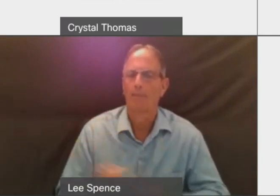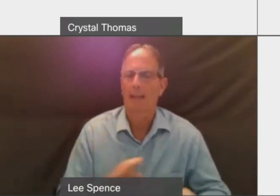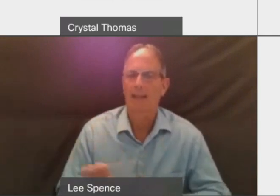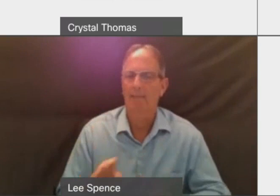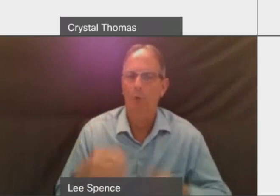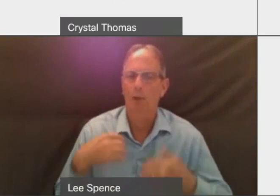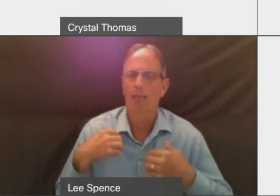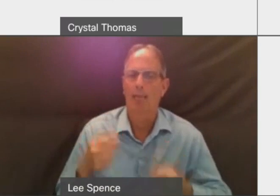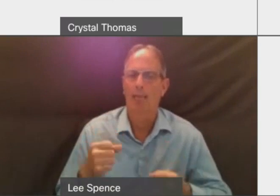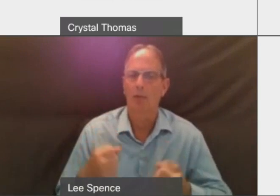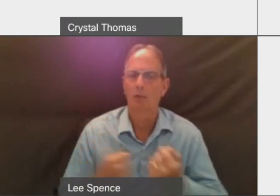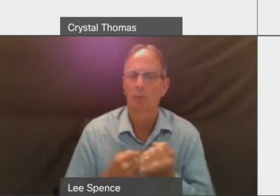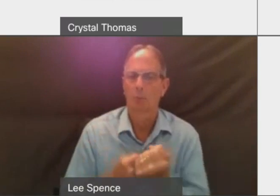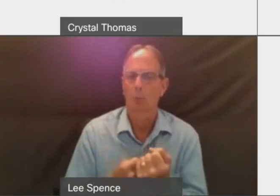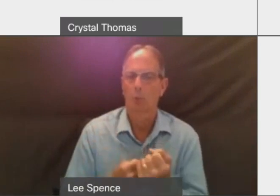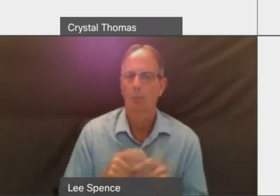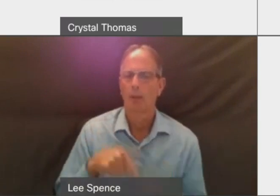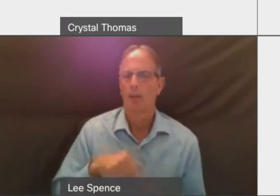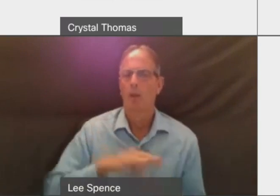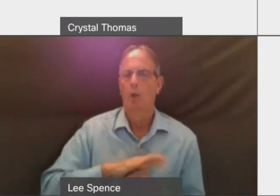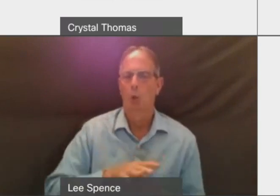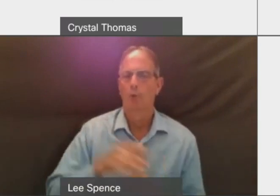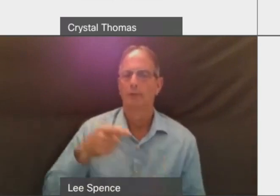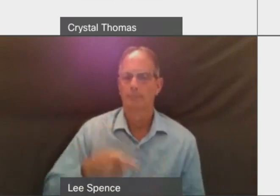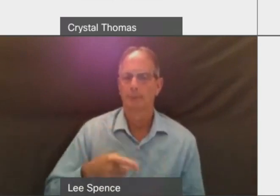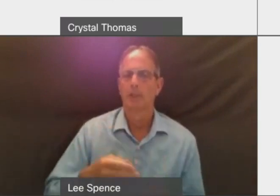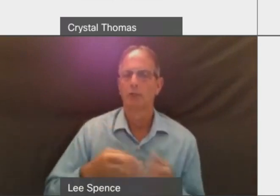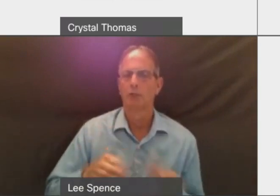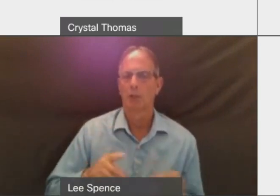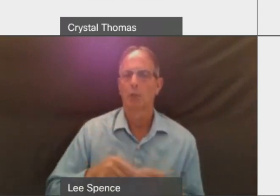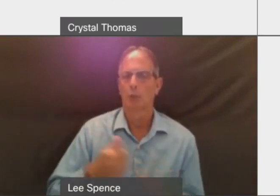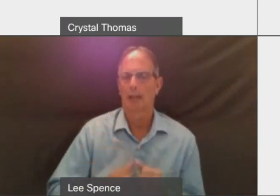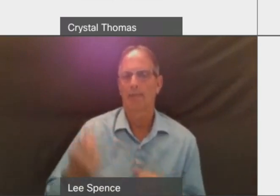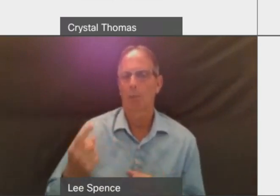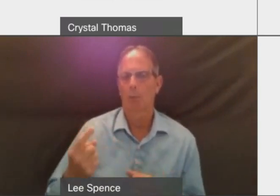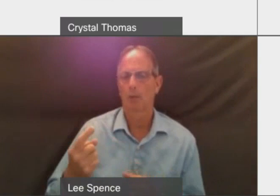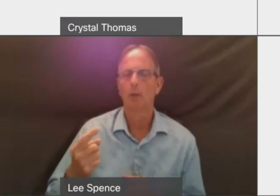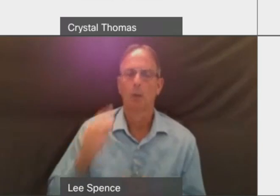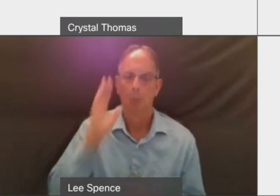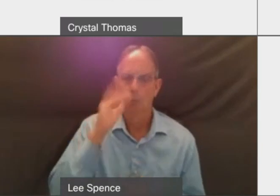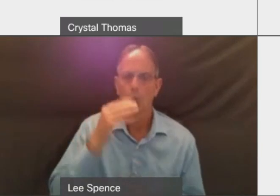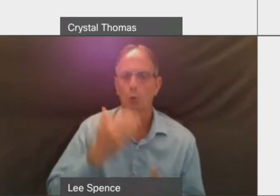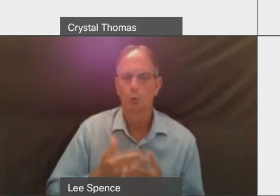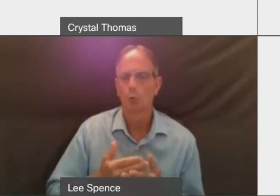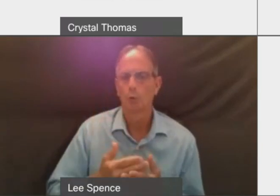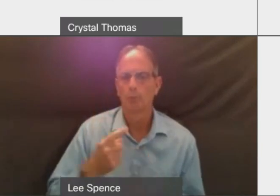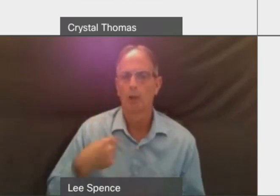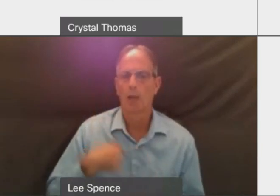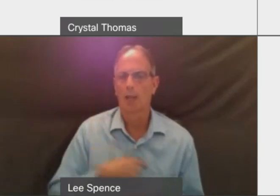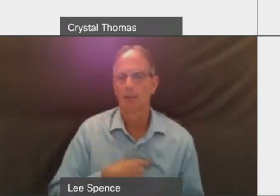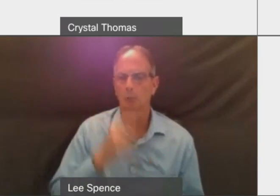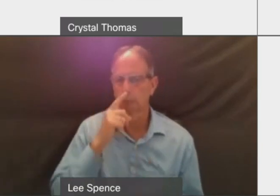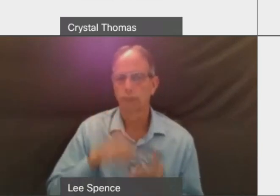supports, but I think COVID specific and generally to everyone would be a good thing for us to take a look at.